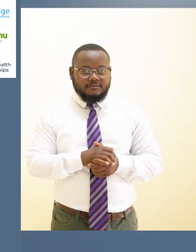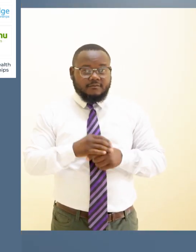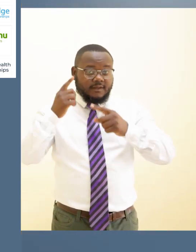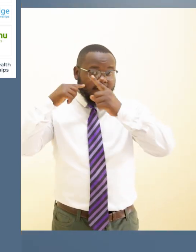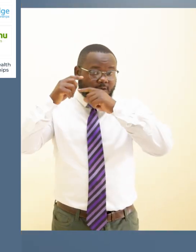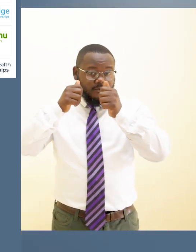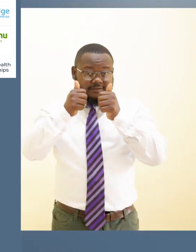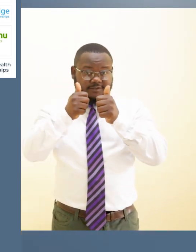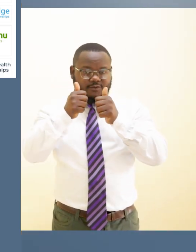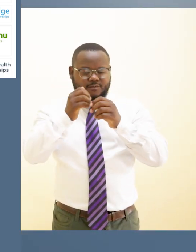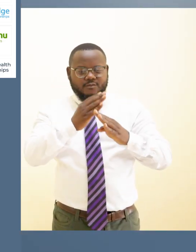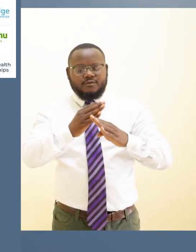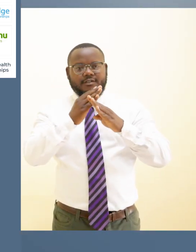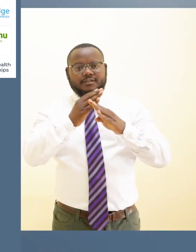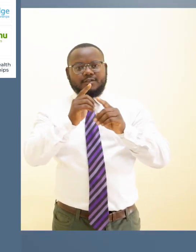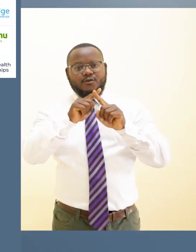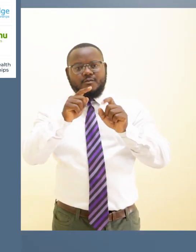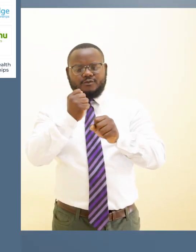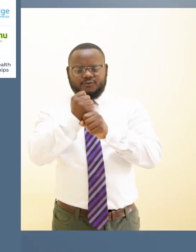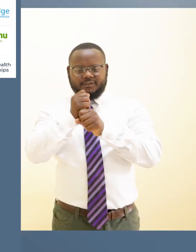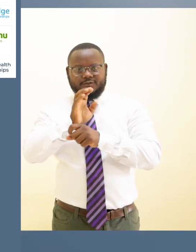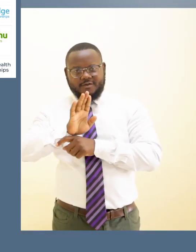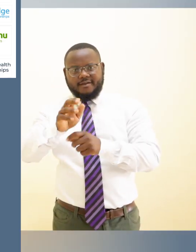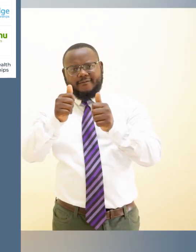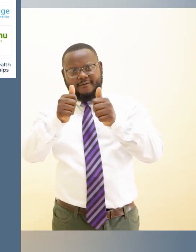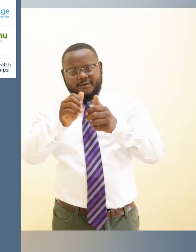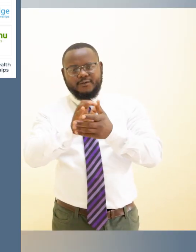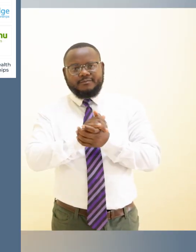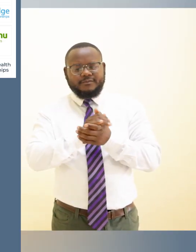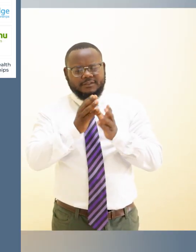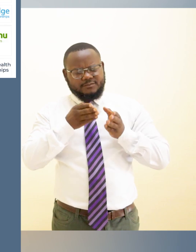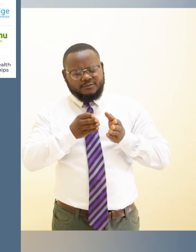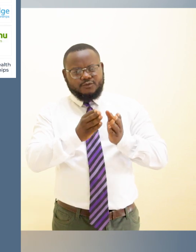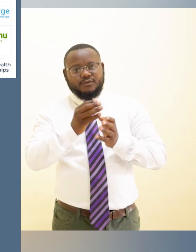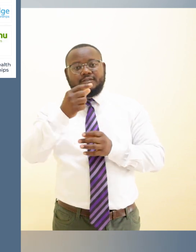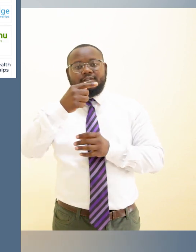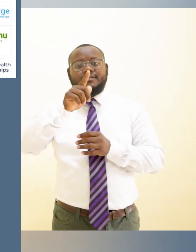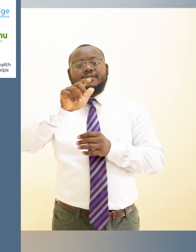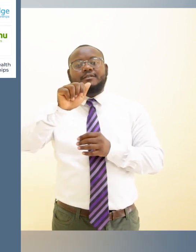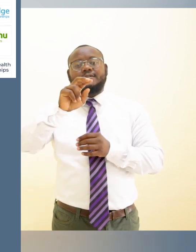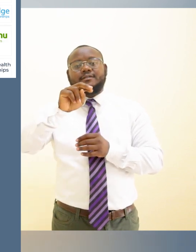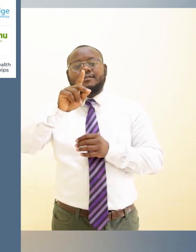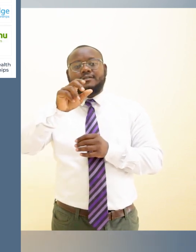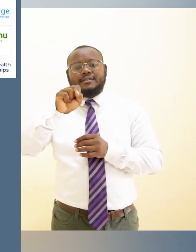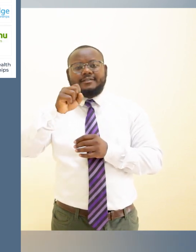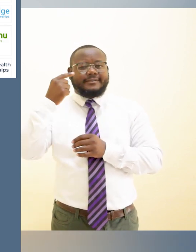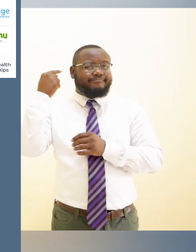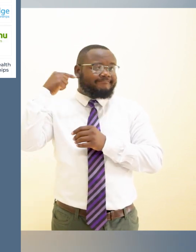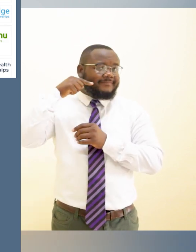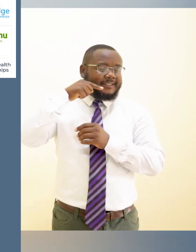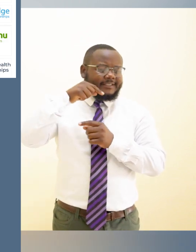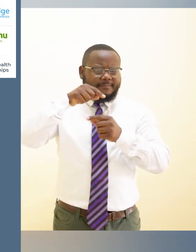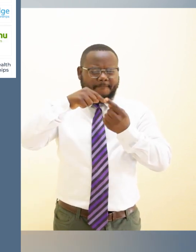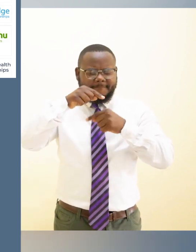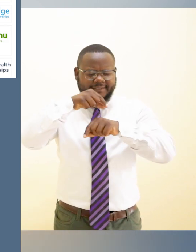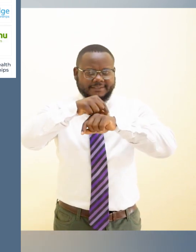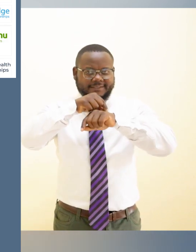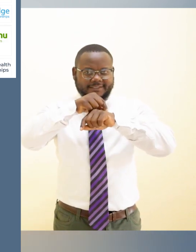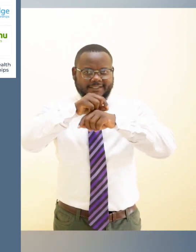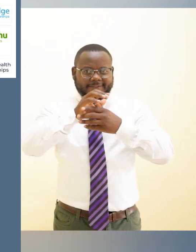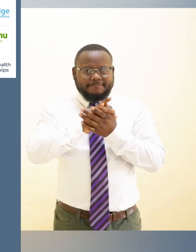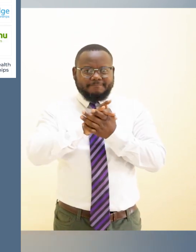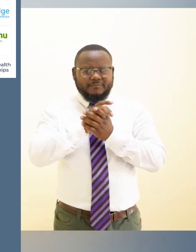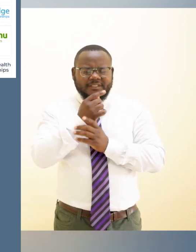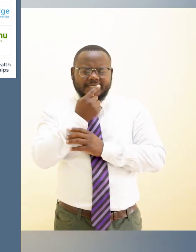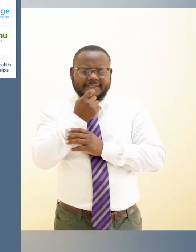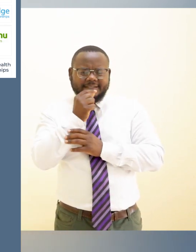Earwax is normal, protective, and exists for good reason. It is produced by glands in the ear canal and mixed with skin debris. It's